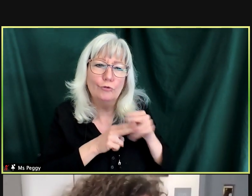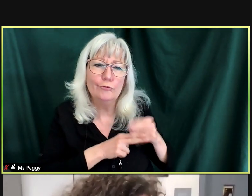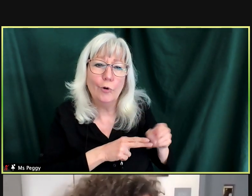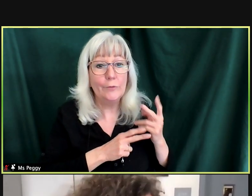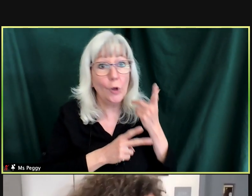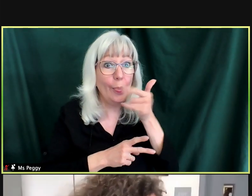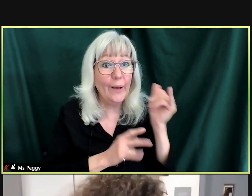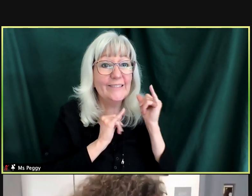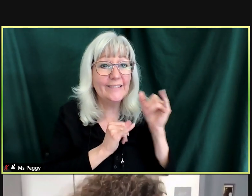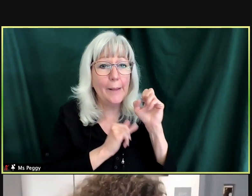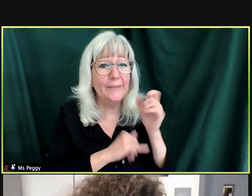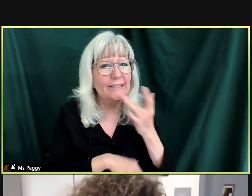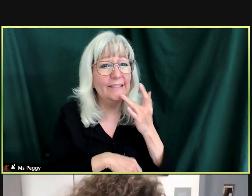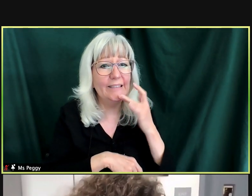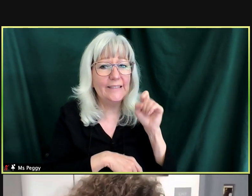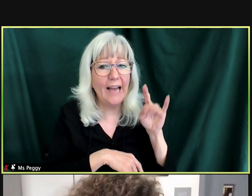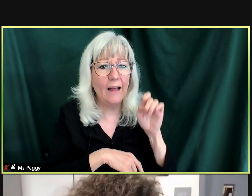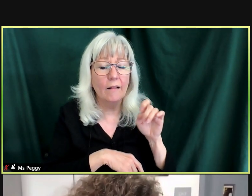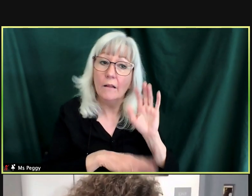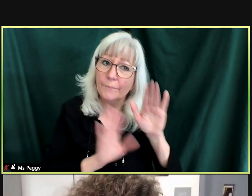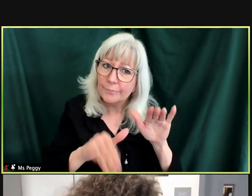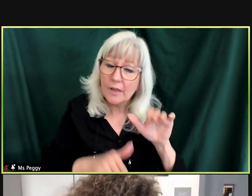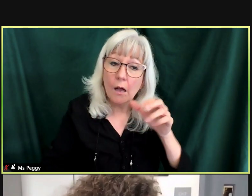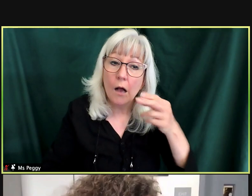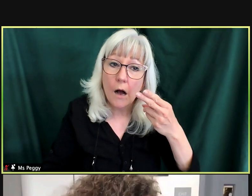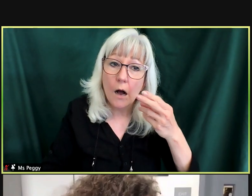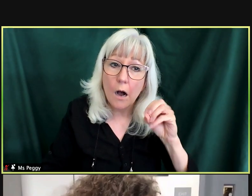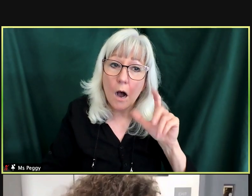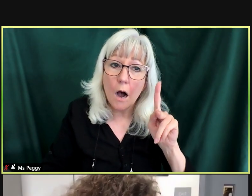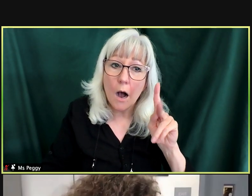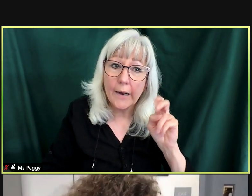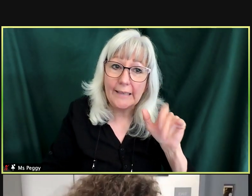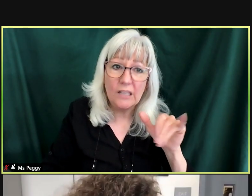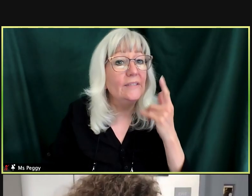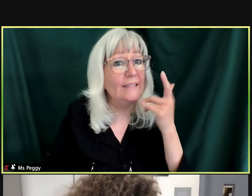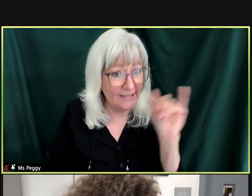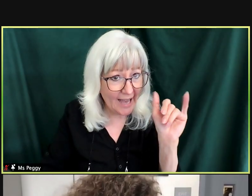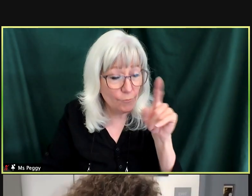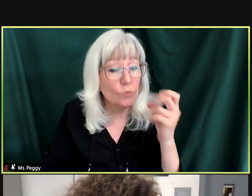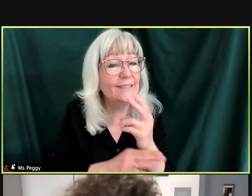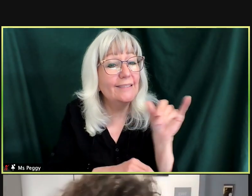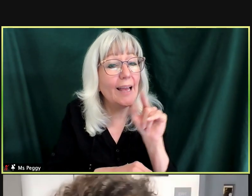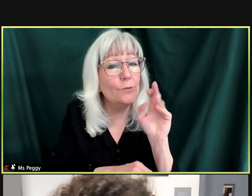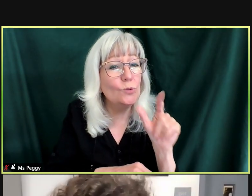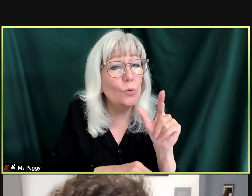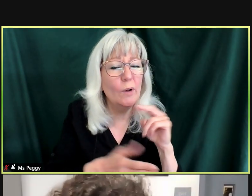And that's why we see Hockney looking like Van Gogh at times, because he's using the same tool also.